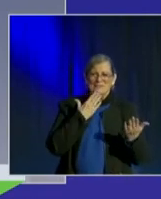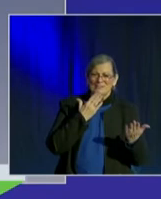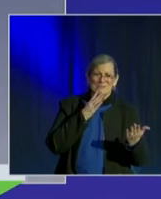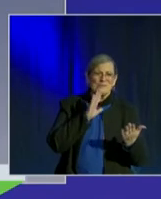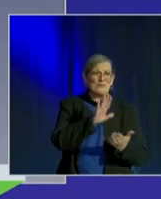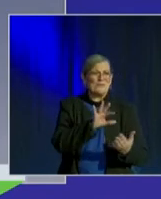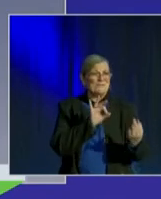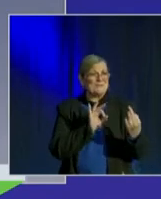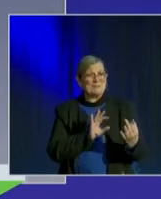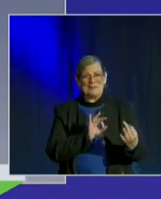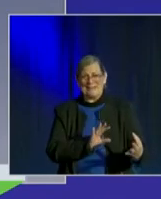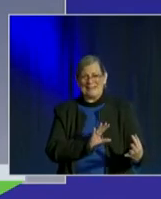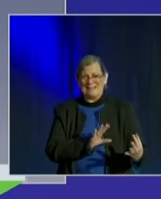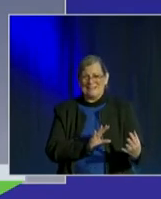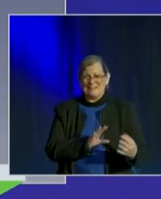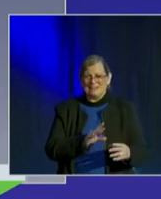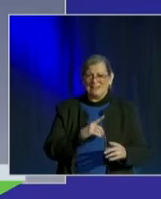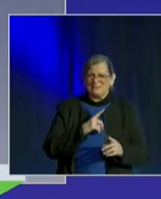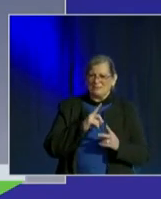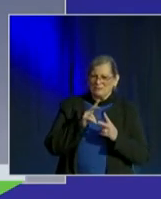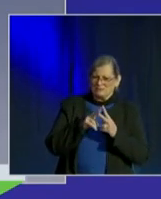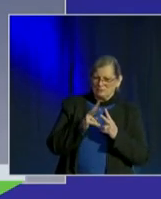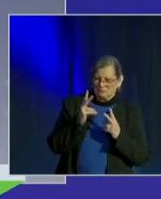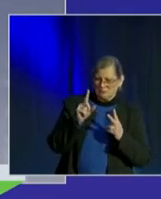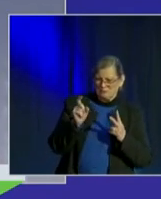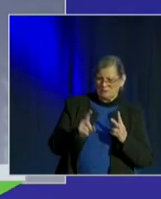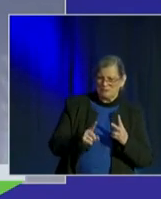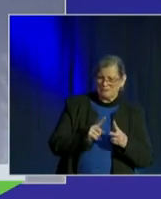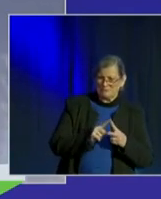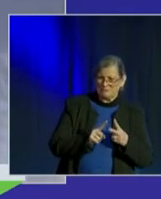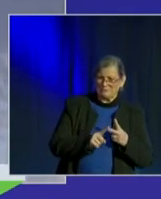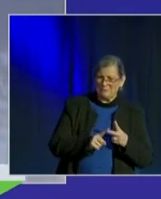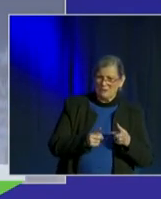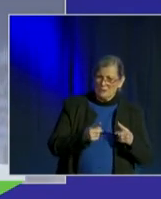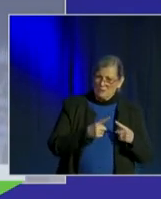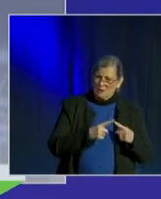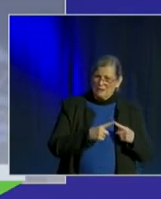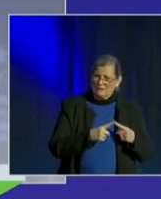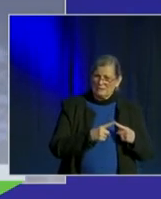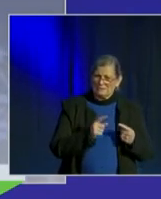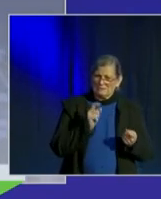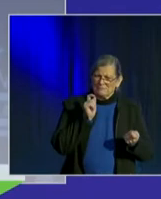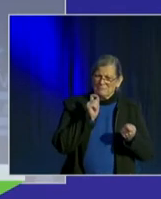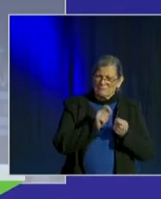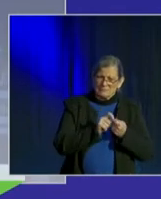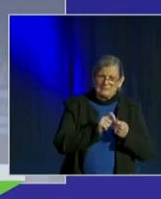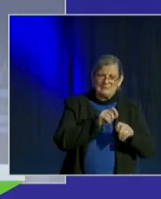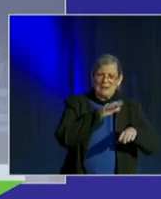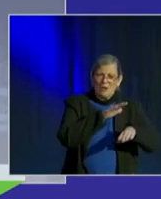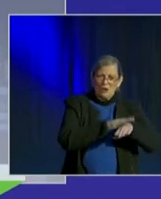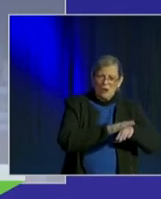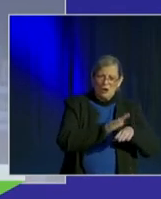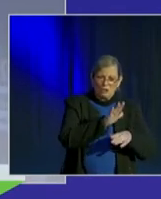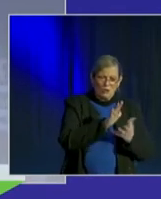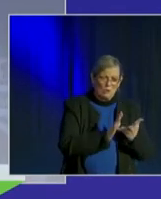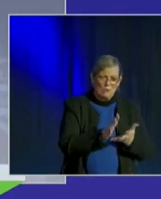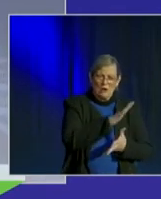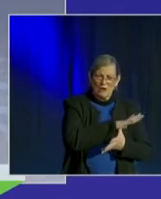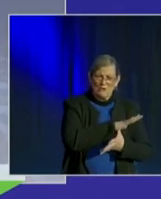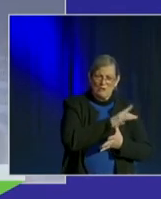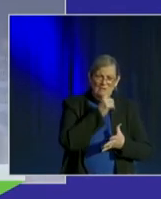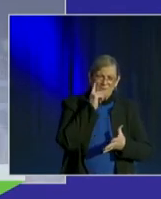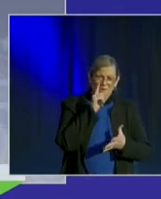two questions. One is very specifically on the mayor's priorities for fiscal year